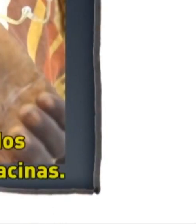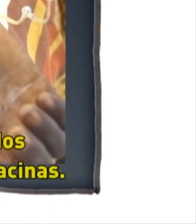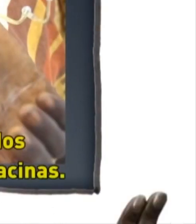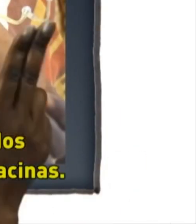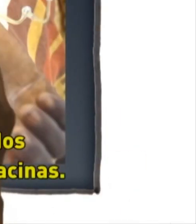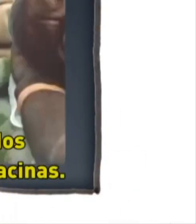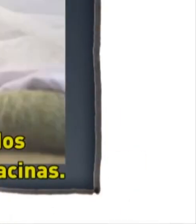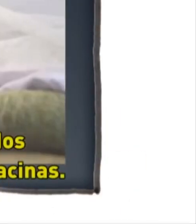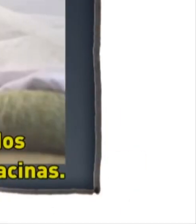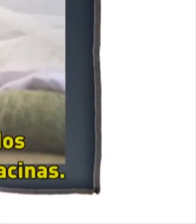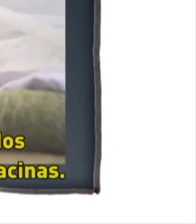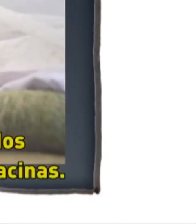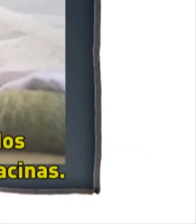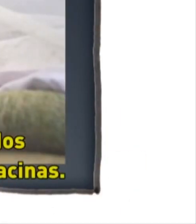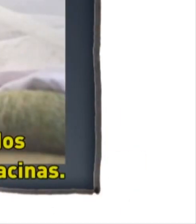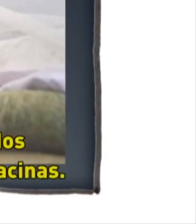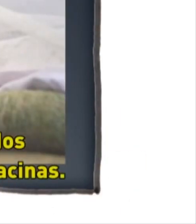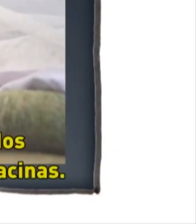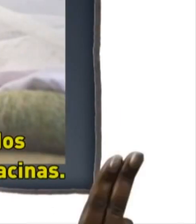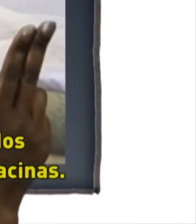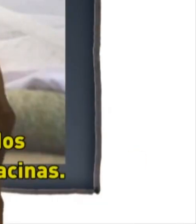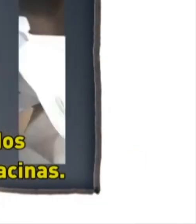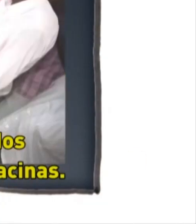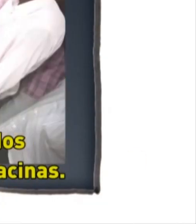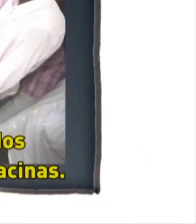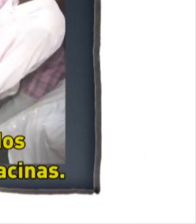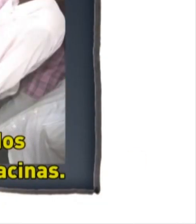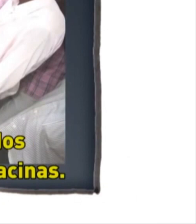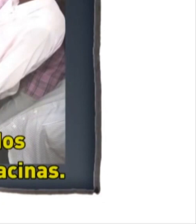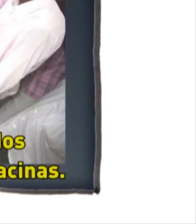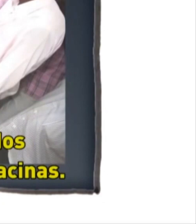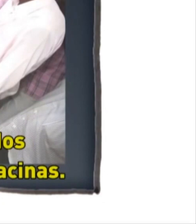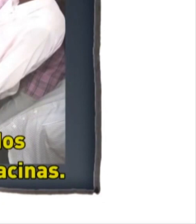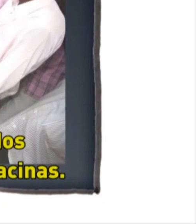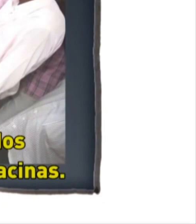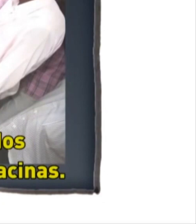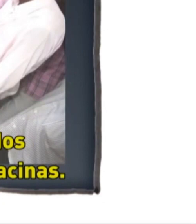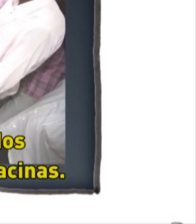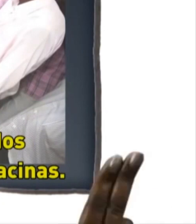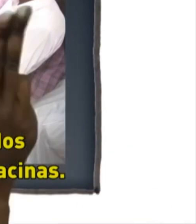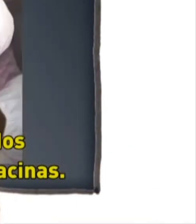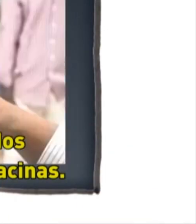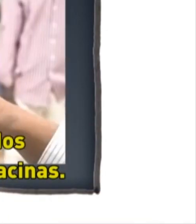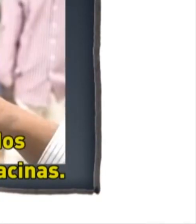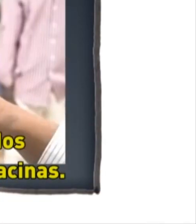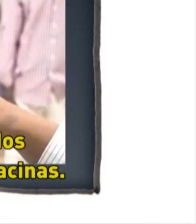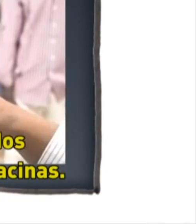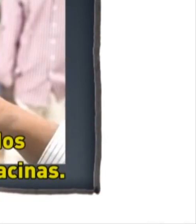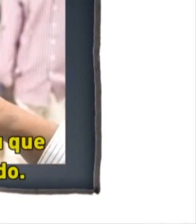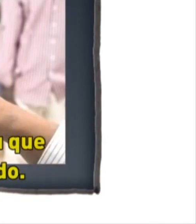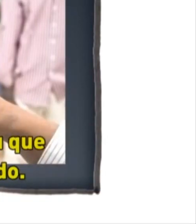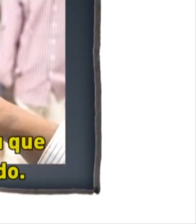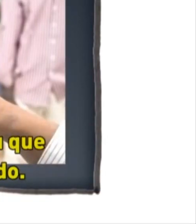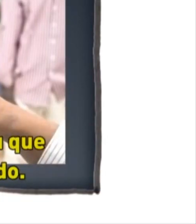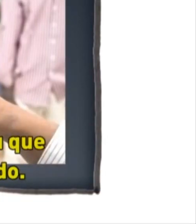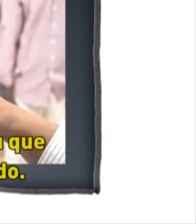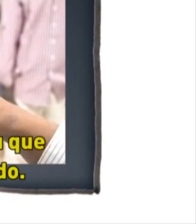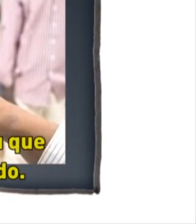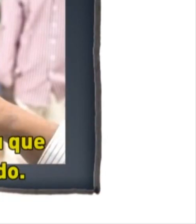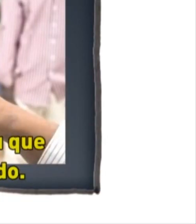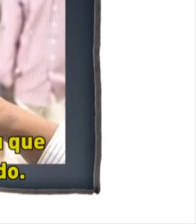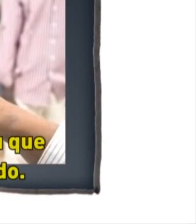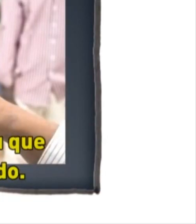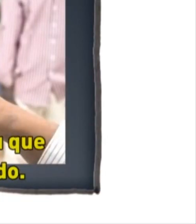In a matter of days, the World Health Organization had the emergency funds needed to buy vaccines. And by